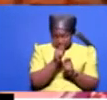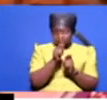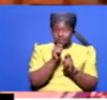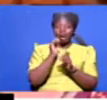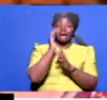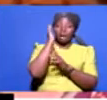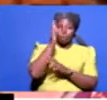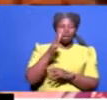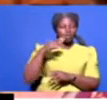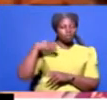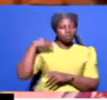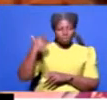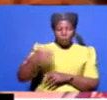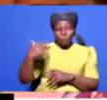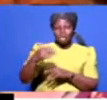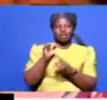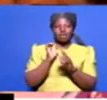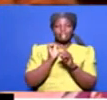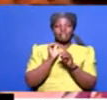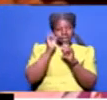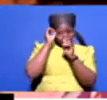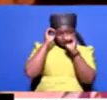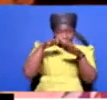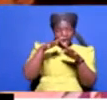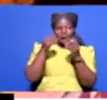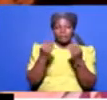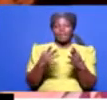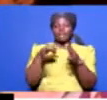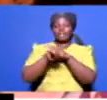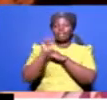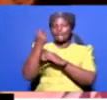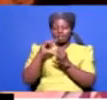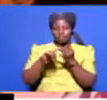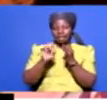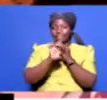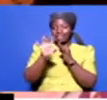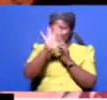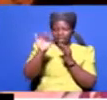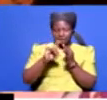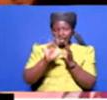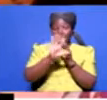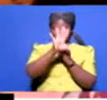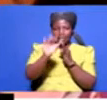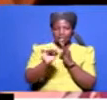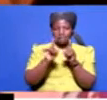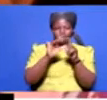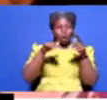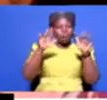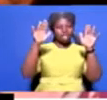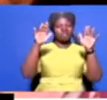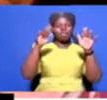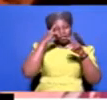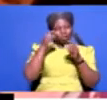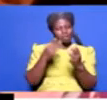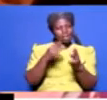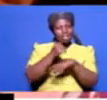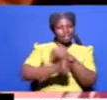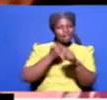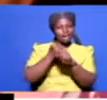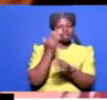inspire many in Kenya, East Africa, Africa, and beyond for years to come.